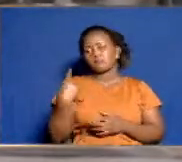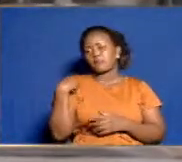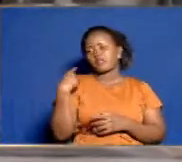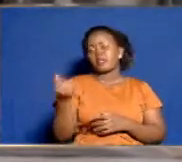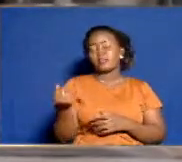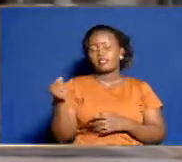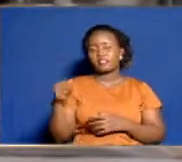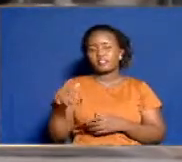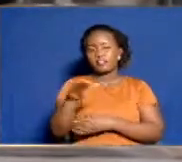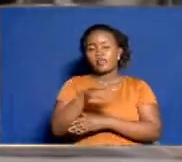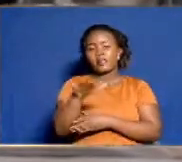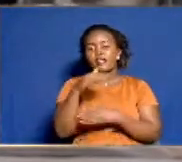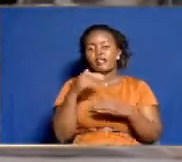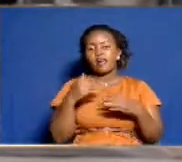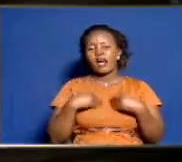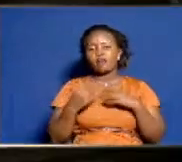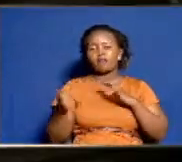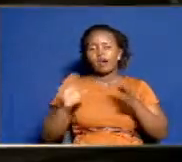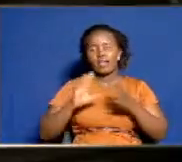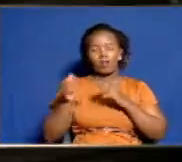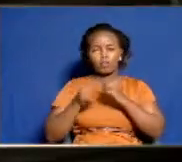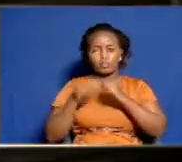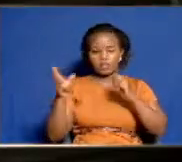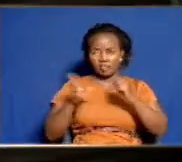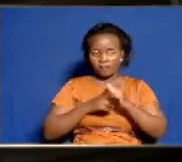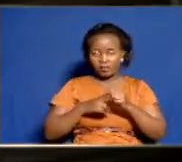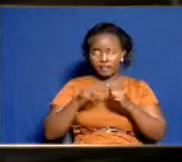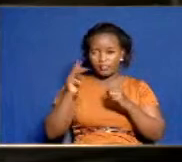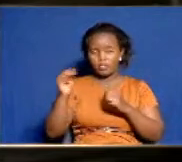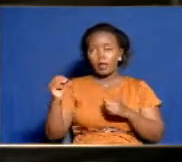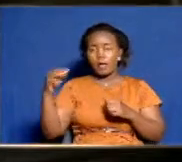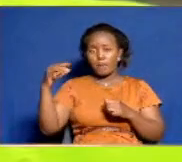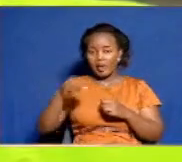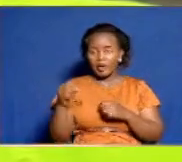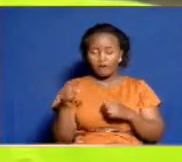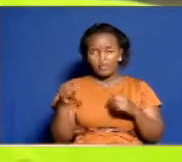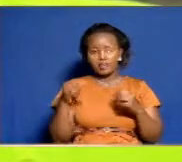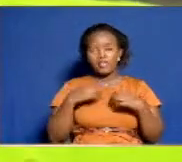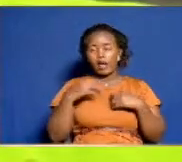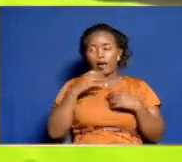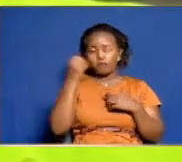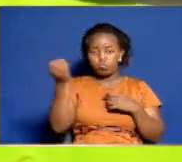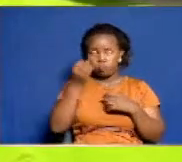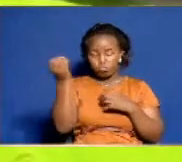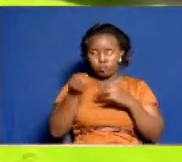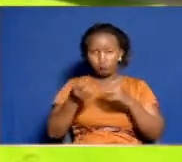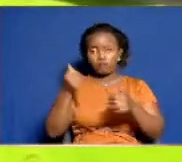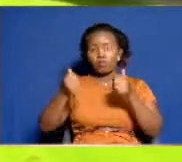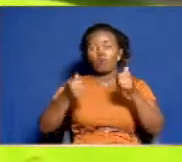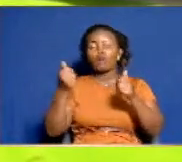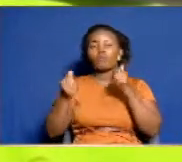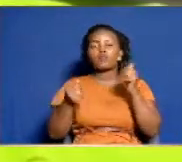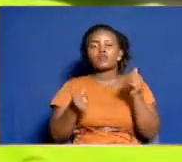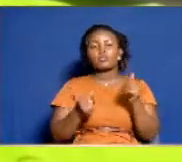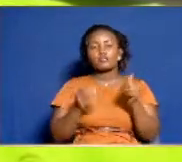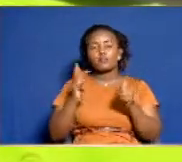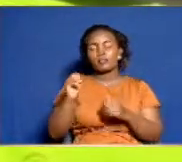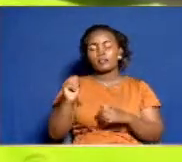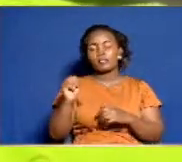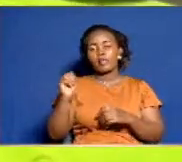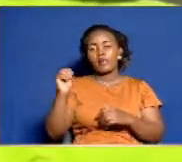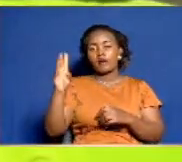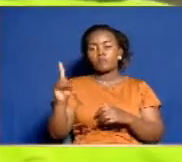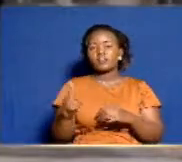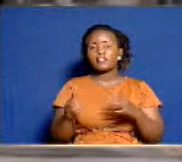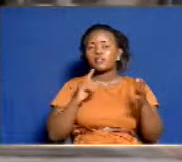well estimated to yield about 17 megawatts equivalent of steam, which GDC Managing Director Engineer Jared